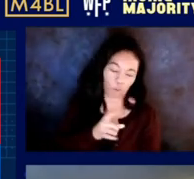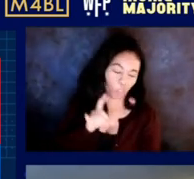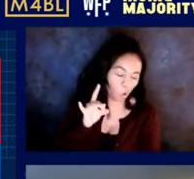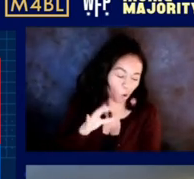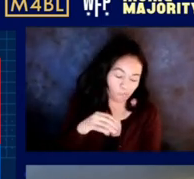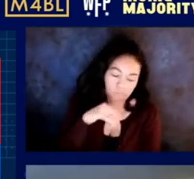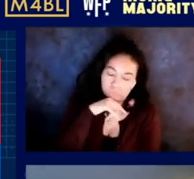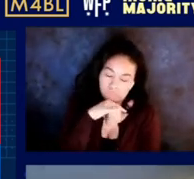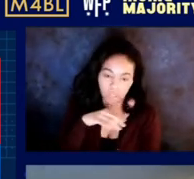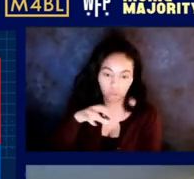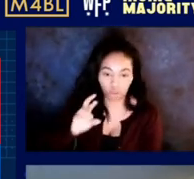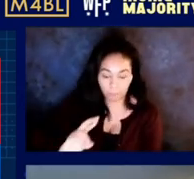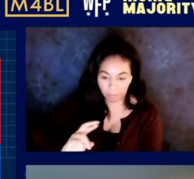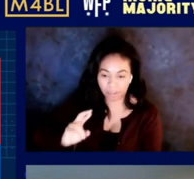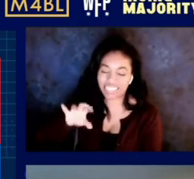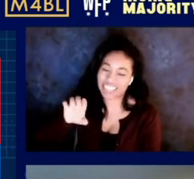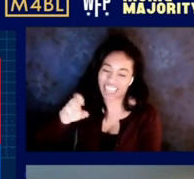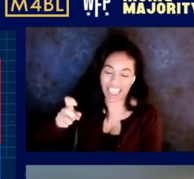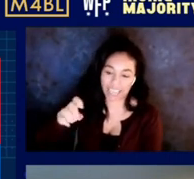Miami.